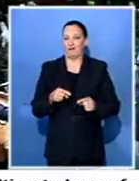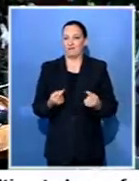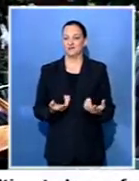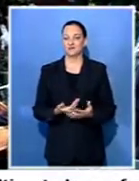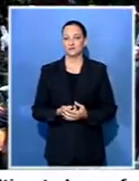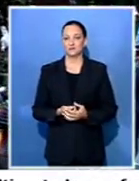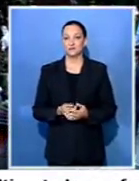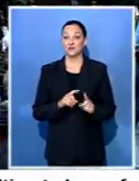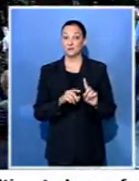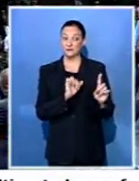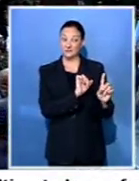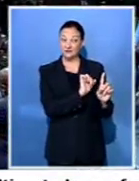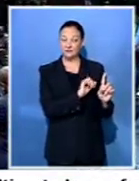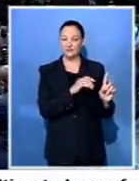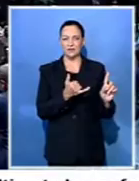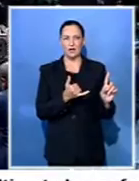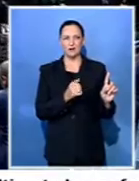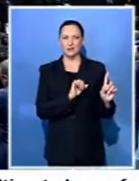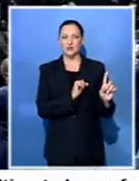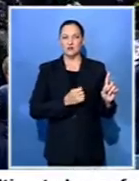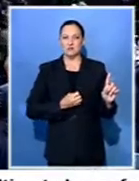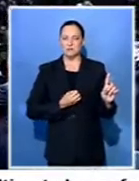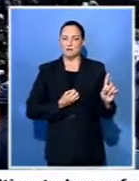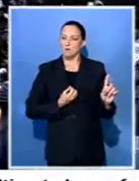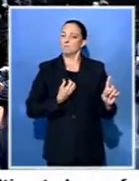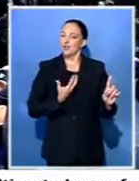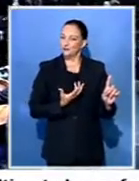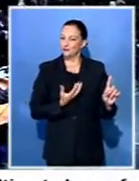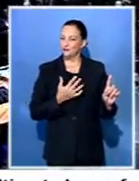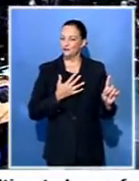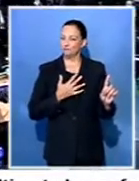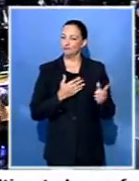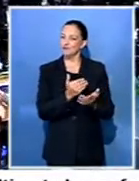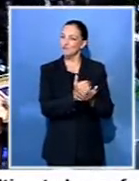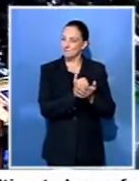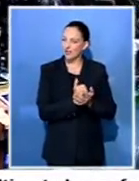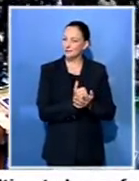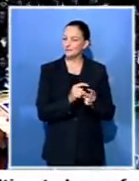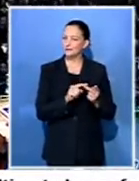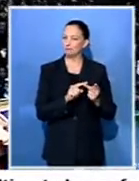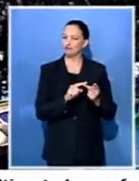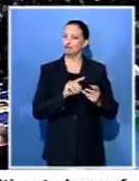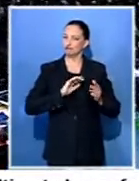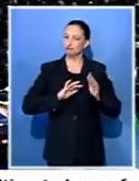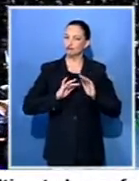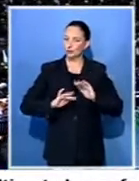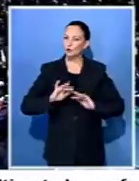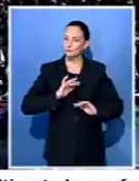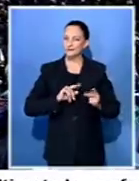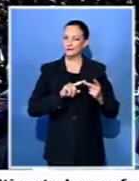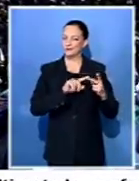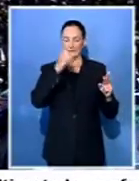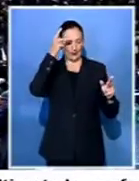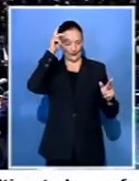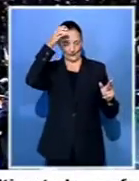When we recall the consummate compassion, the grace, the humanity and intellect